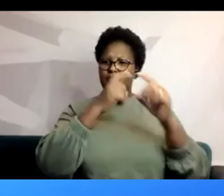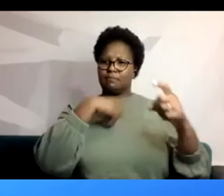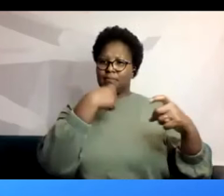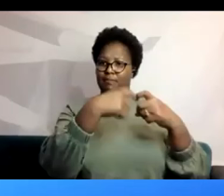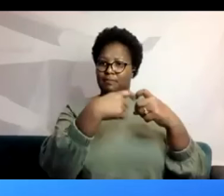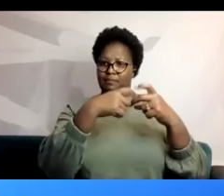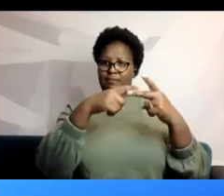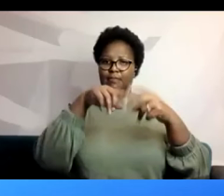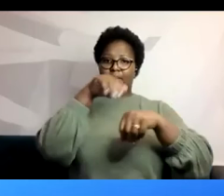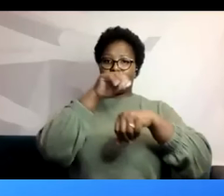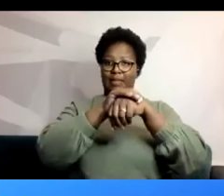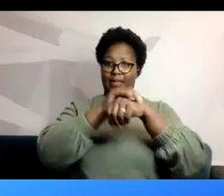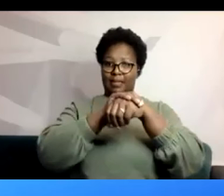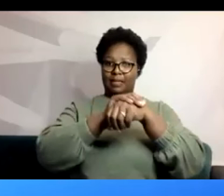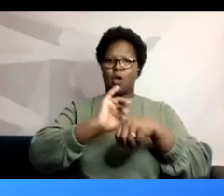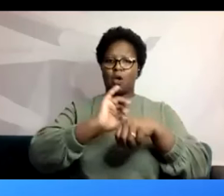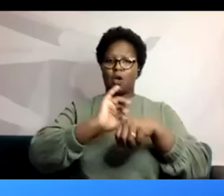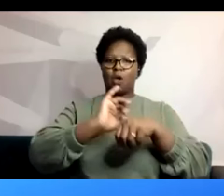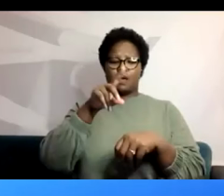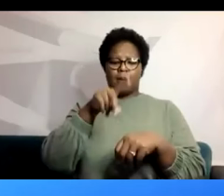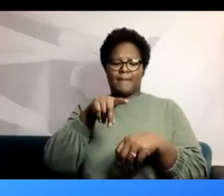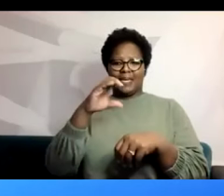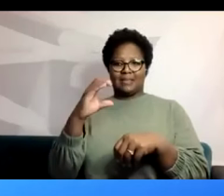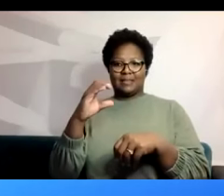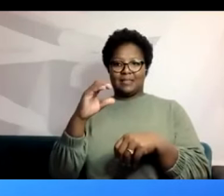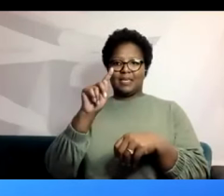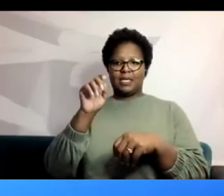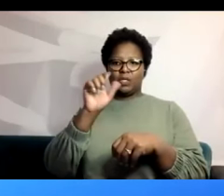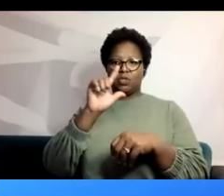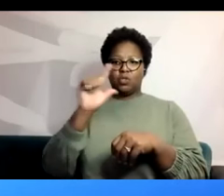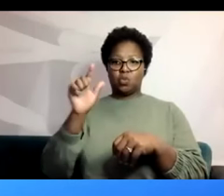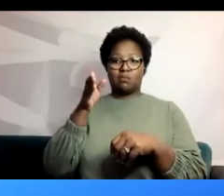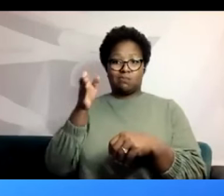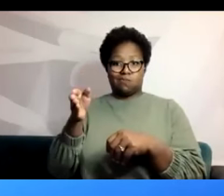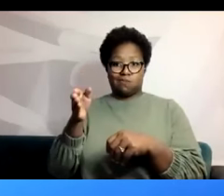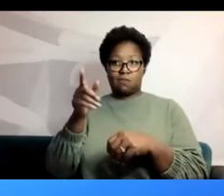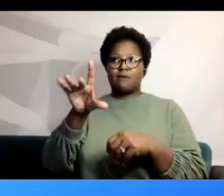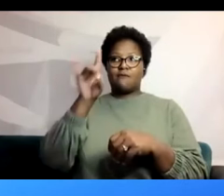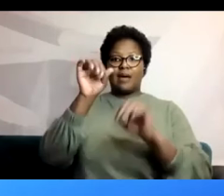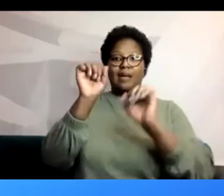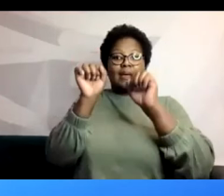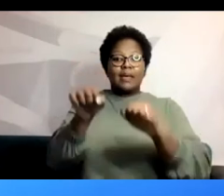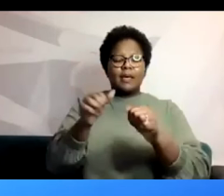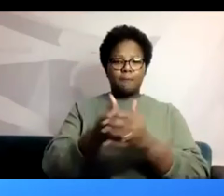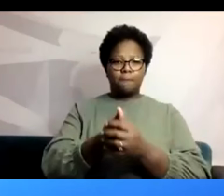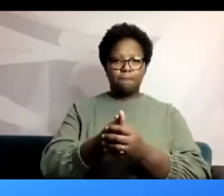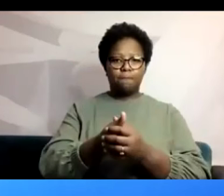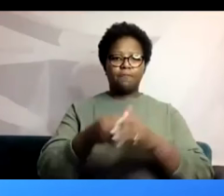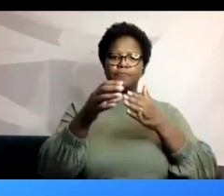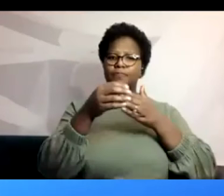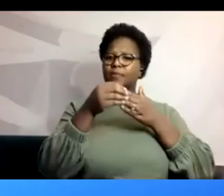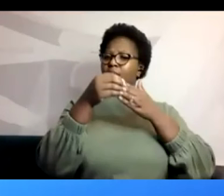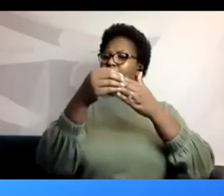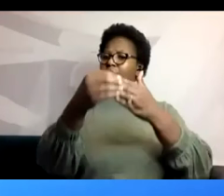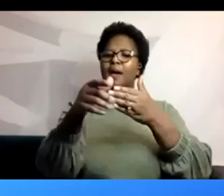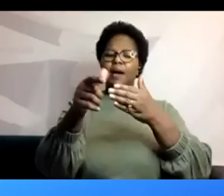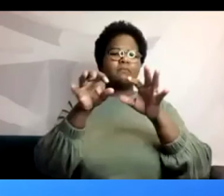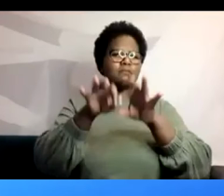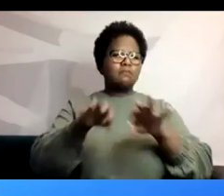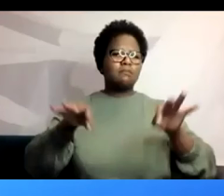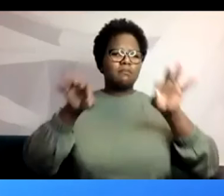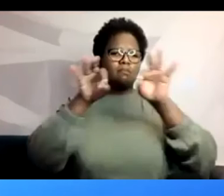and assessments can be found there too. Key elements of the guide are for access,